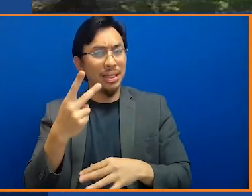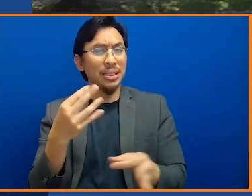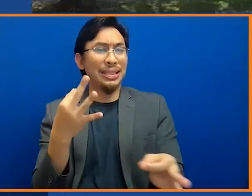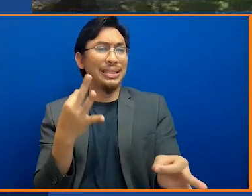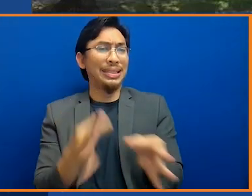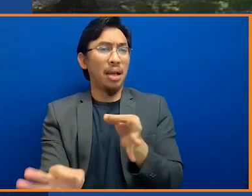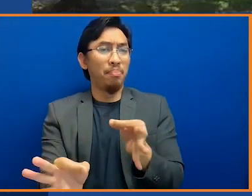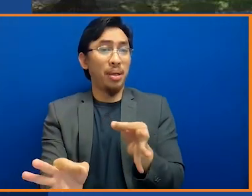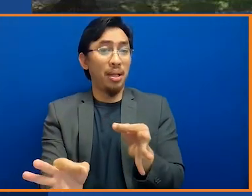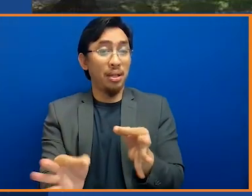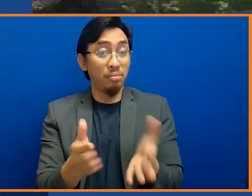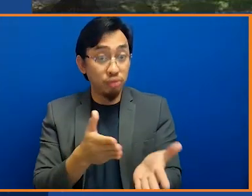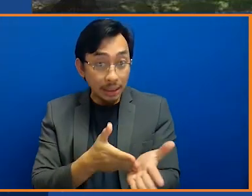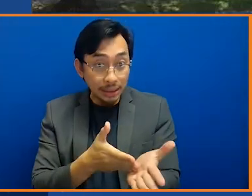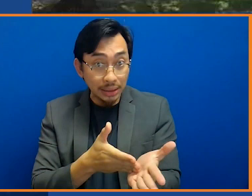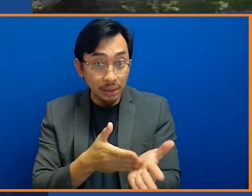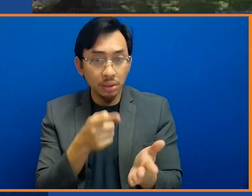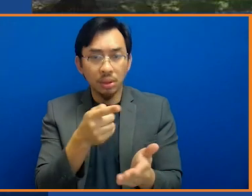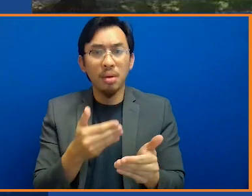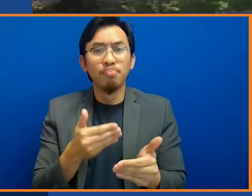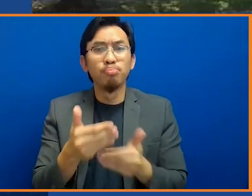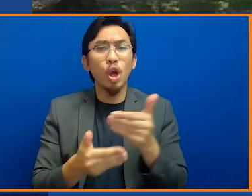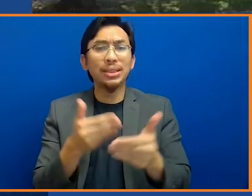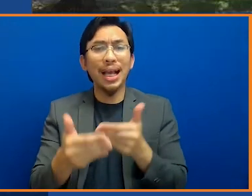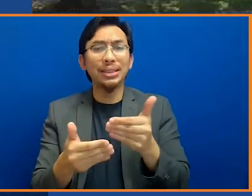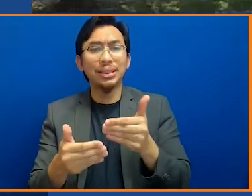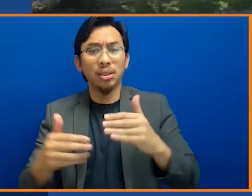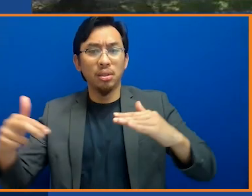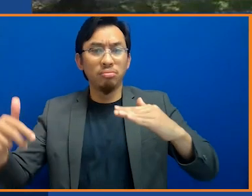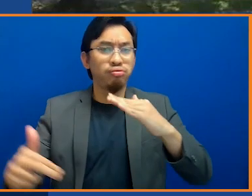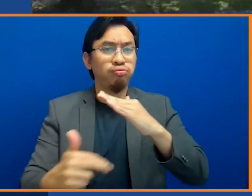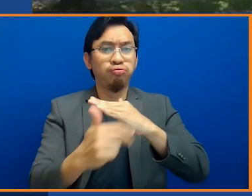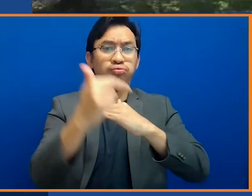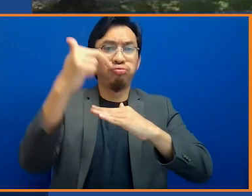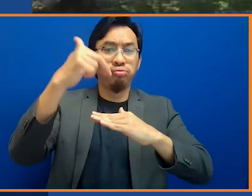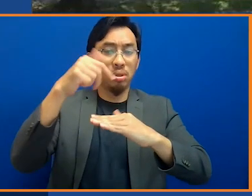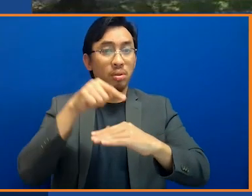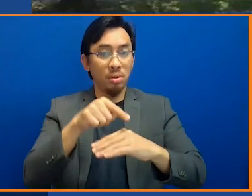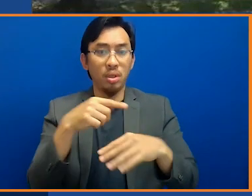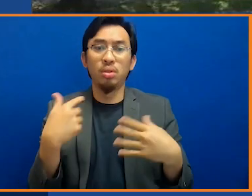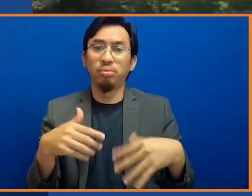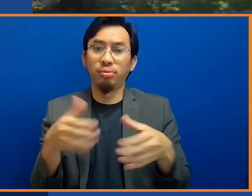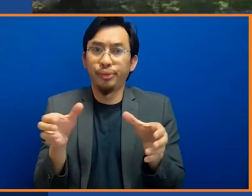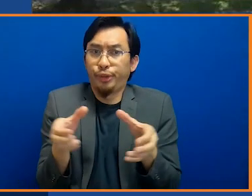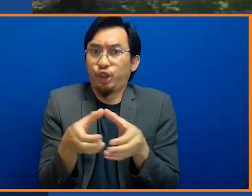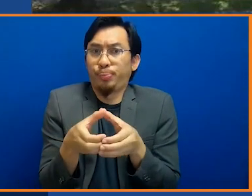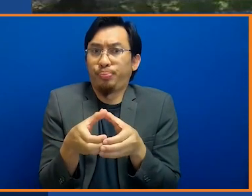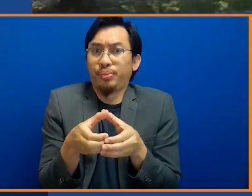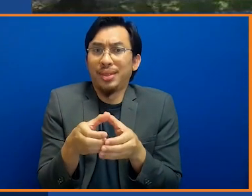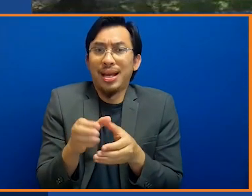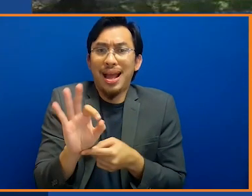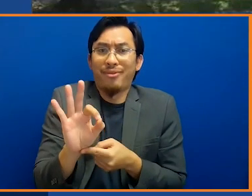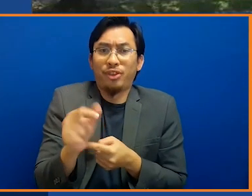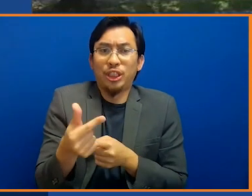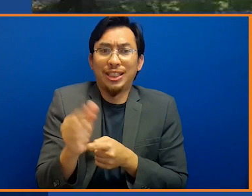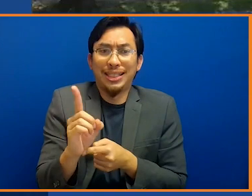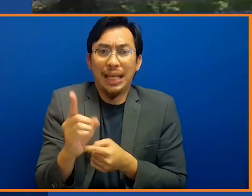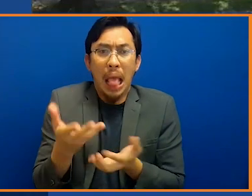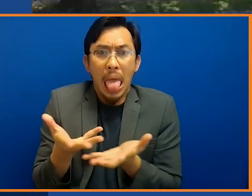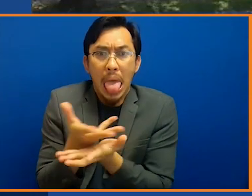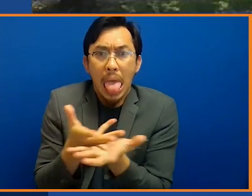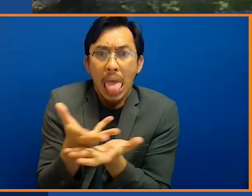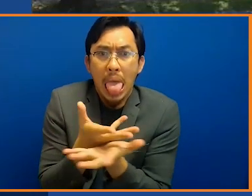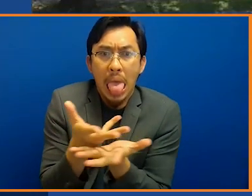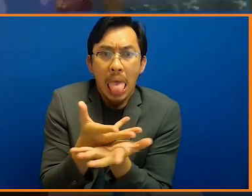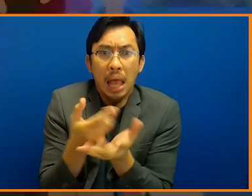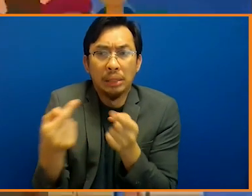It looked like very simple, right? But the process that reached to this point require a lot of discussion, focus group discussion, even